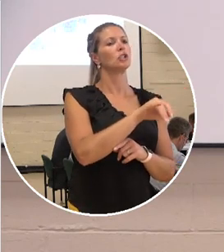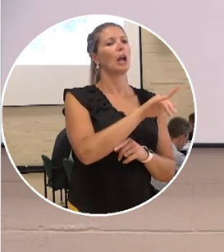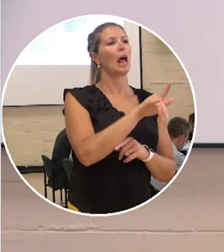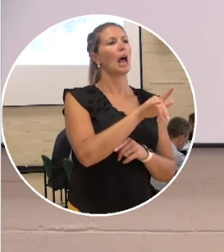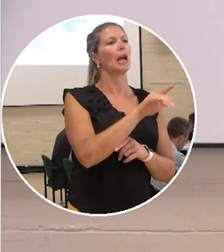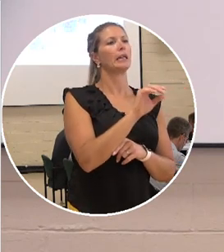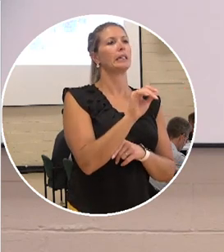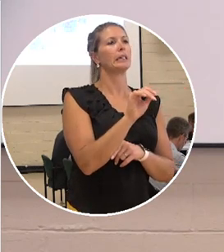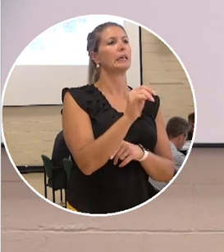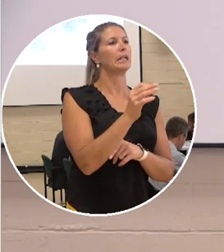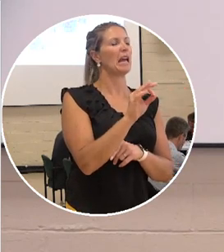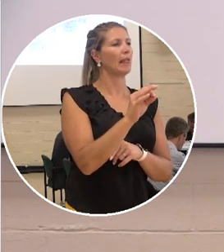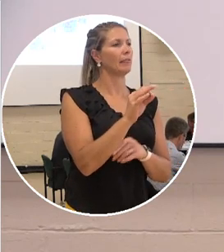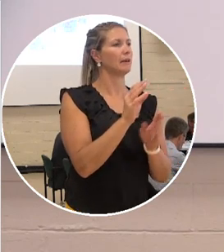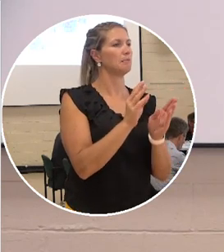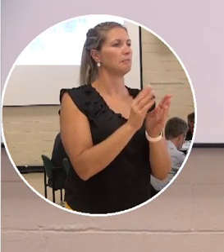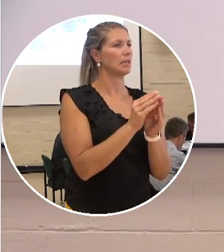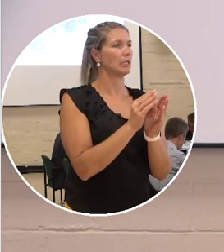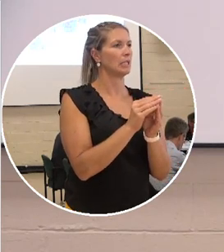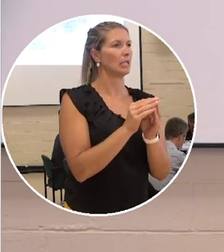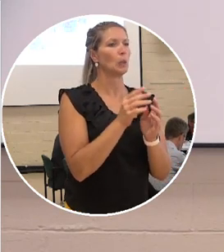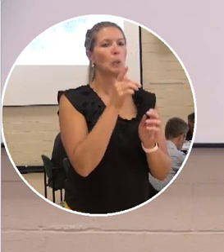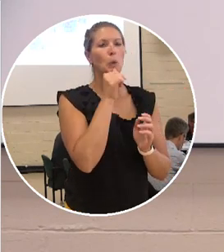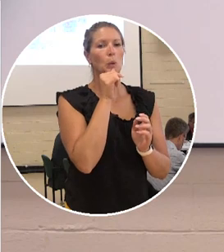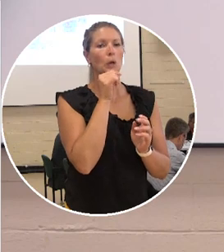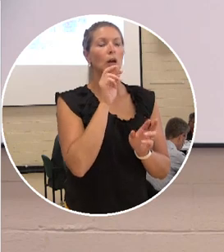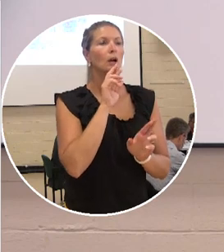I'm going to turn to Trustee Whittle for.